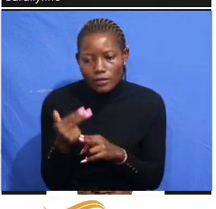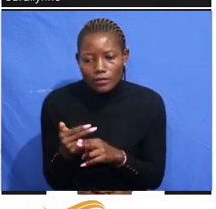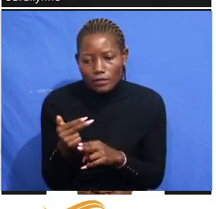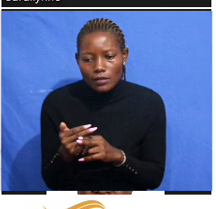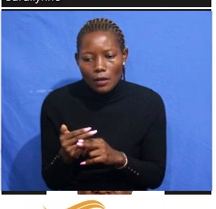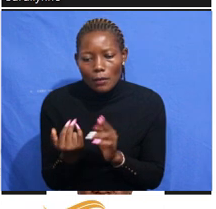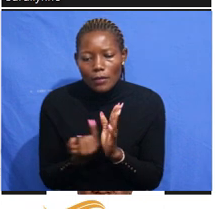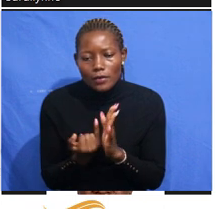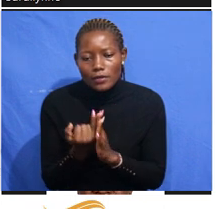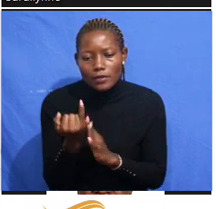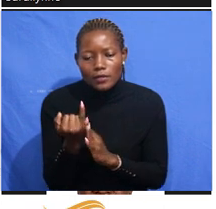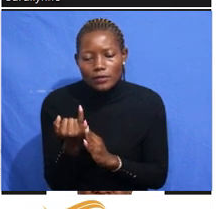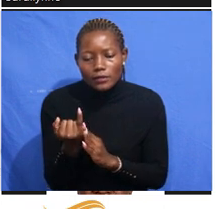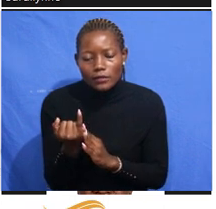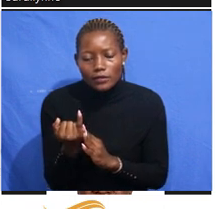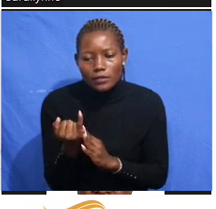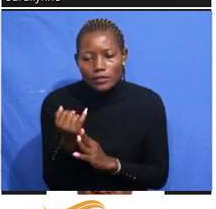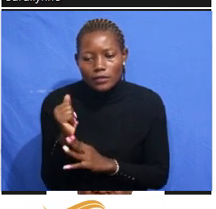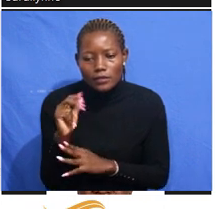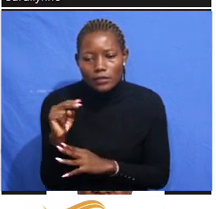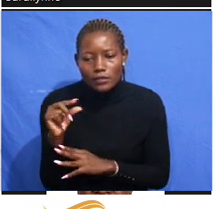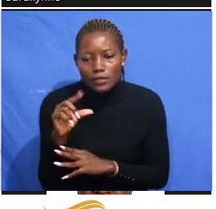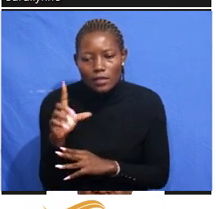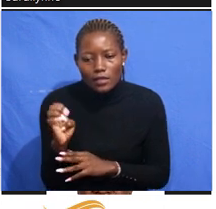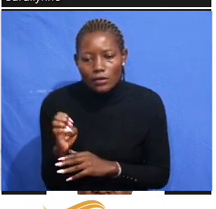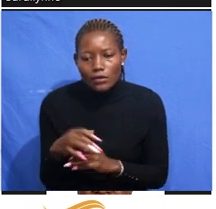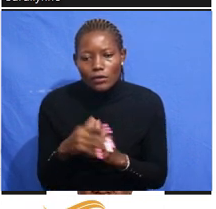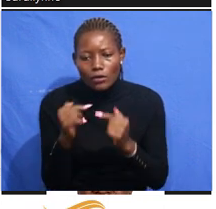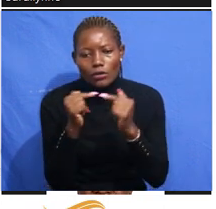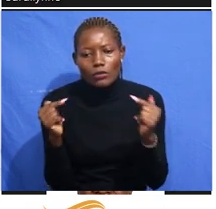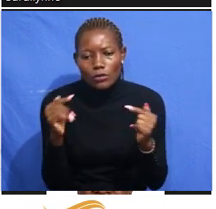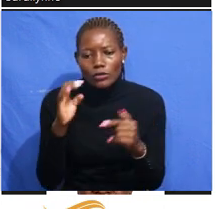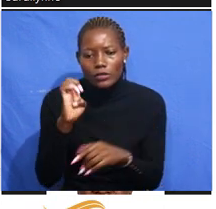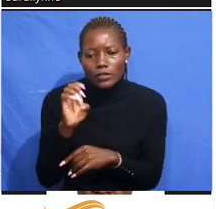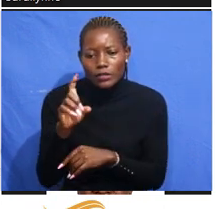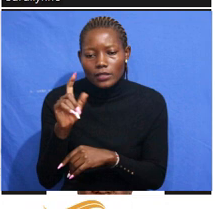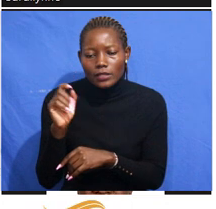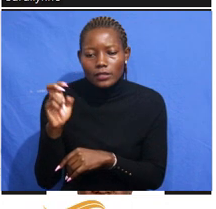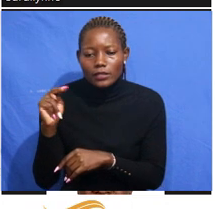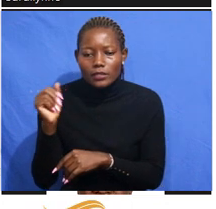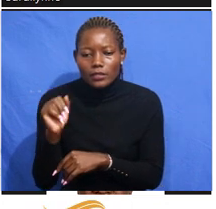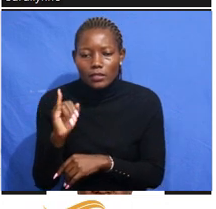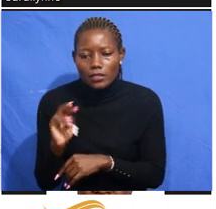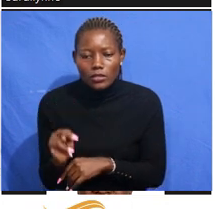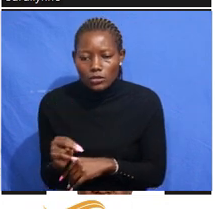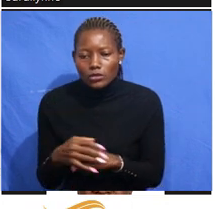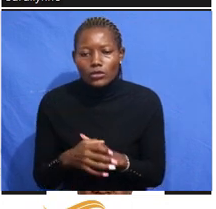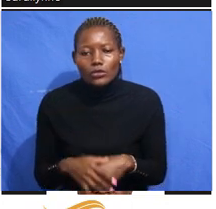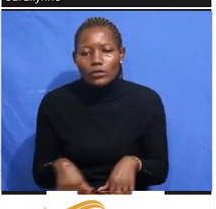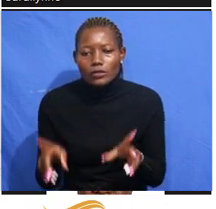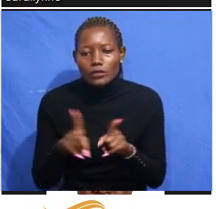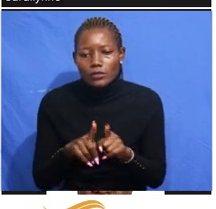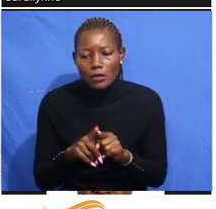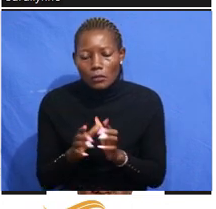decrease in angle. The opposite of that is extension. You have increased the angle. Dorsiflexion, the sole of your foot